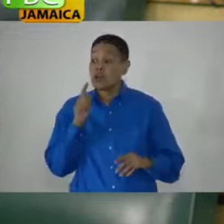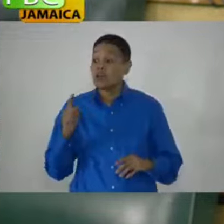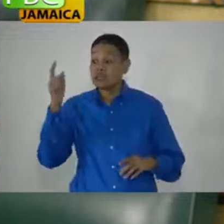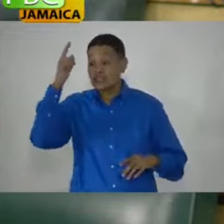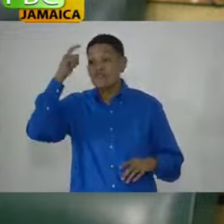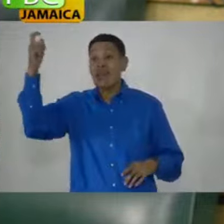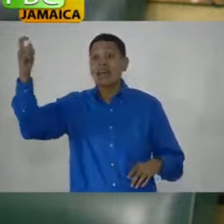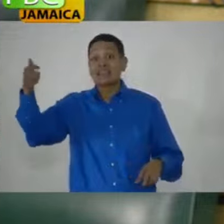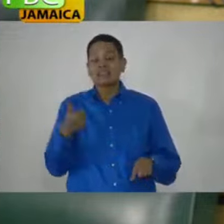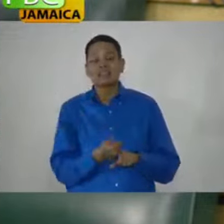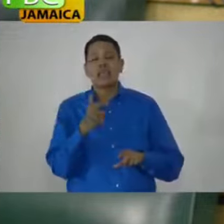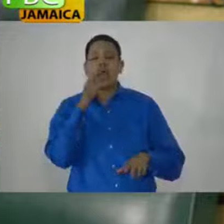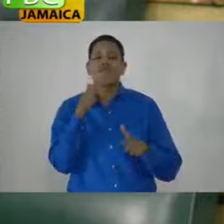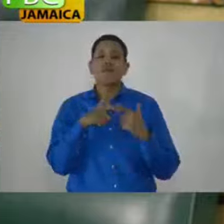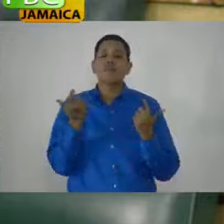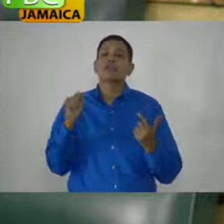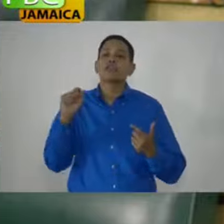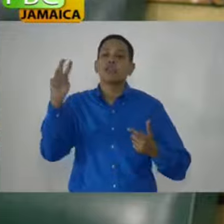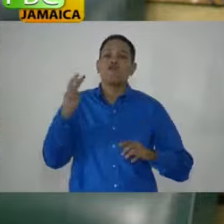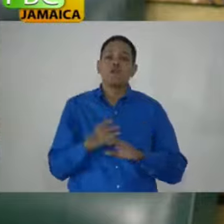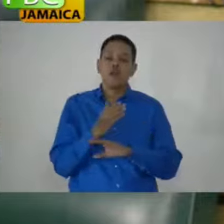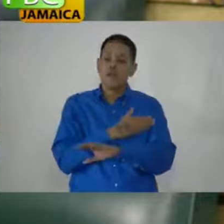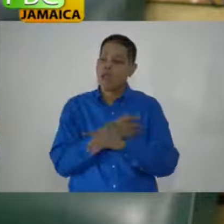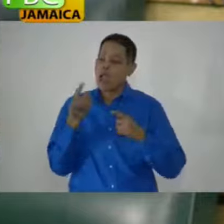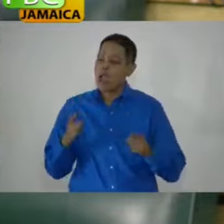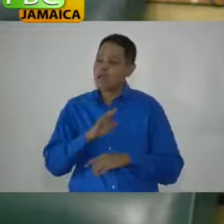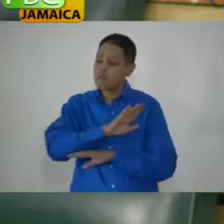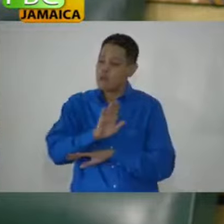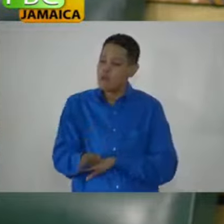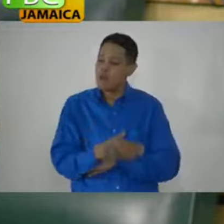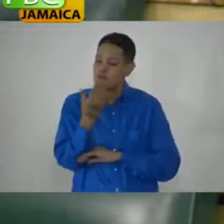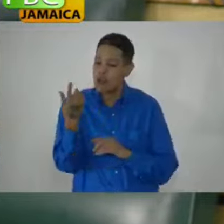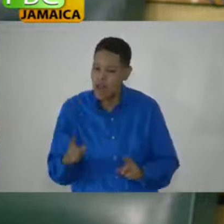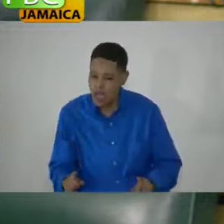of major software upgrade happening overnight.